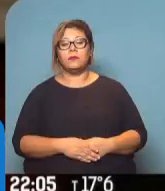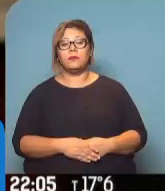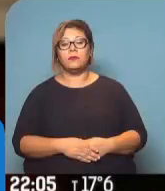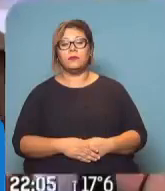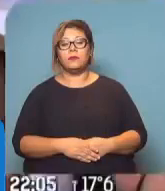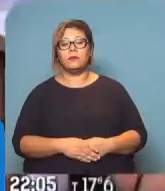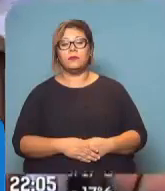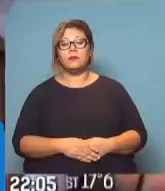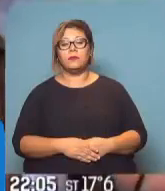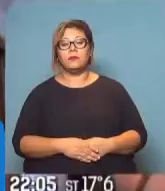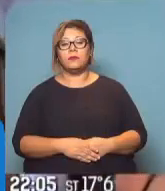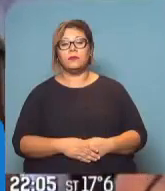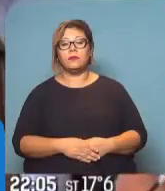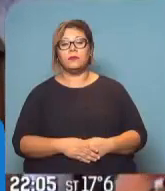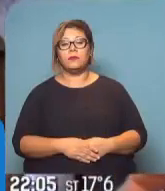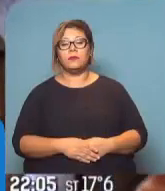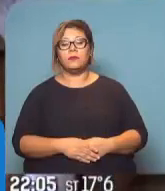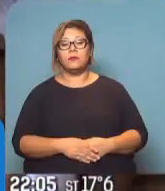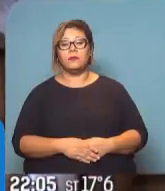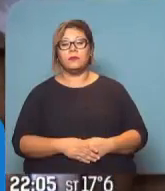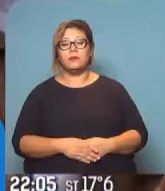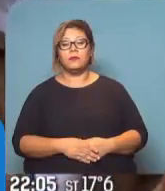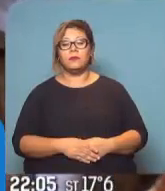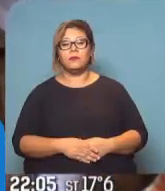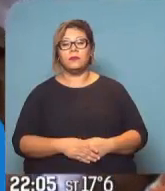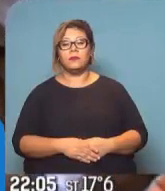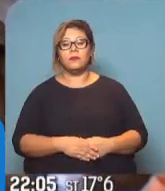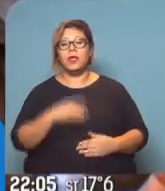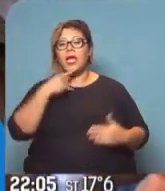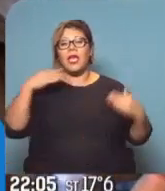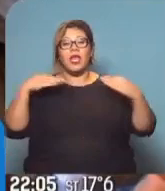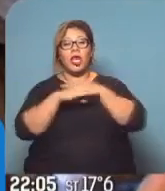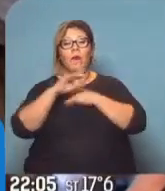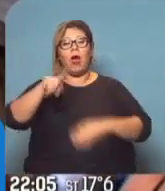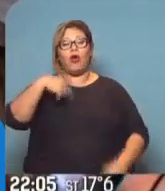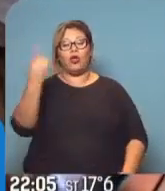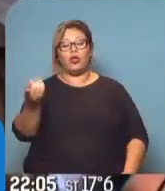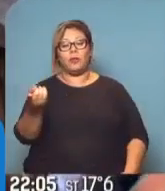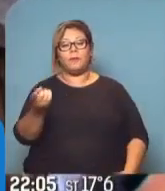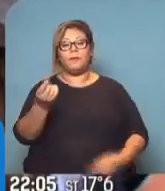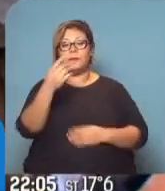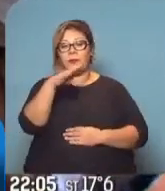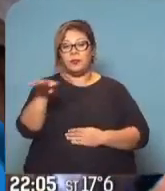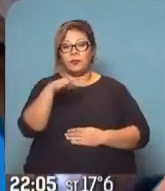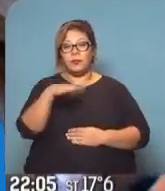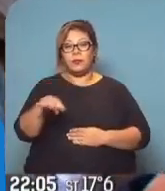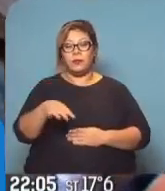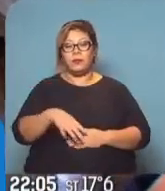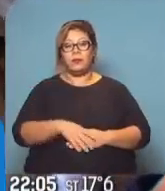hero. We've today received a warrant and a provisional extradition request from the United States alleging that he